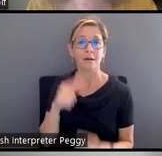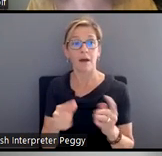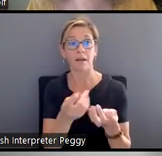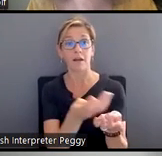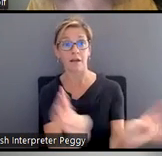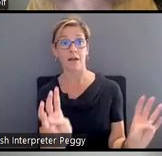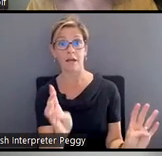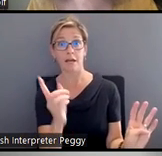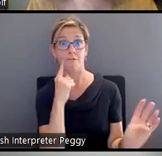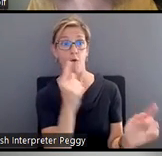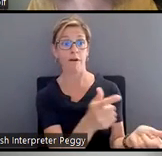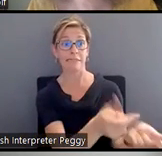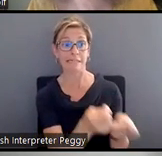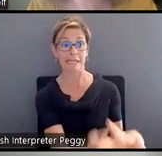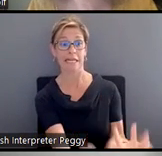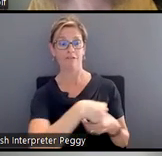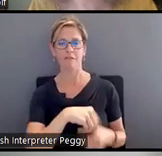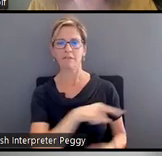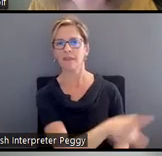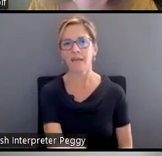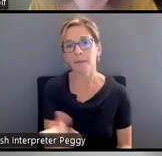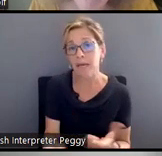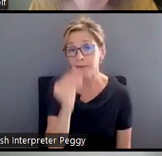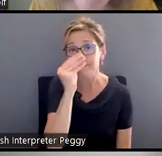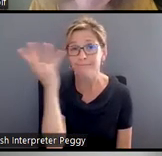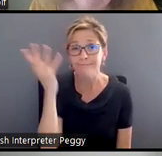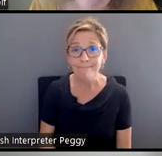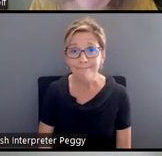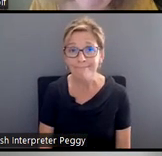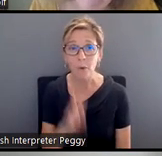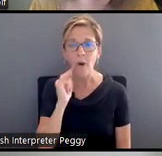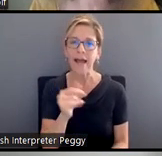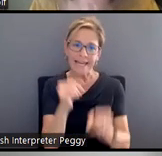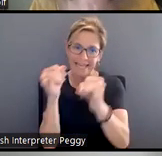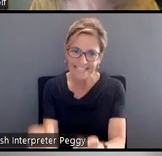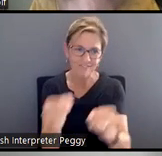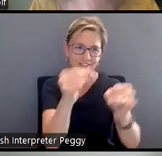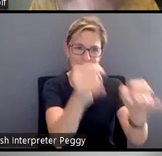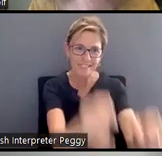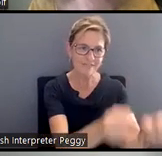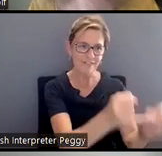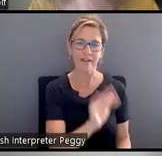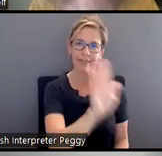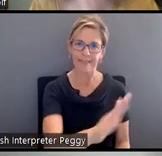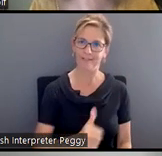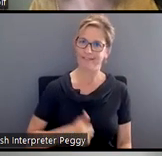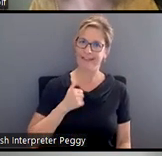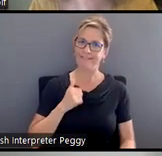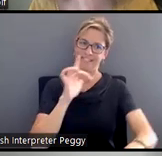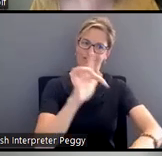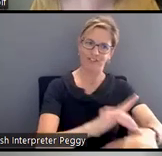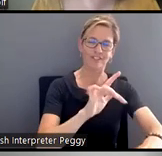care. You're dealing with one individual at a time. So you want to make sure that you